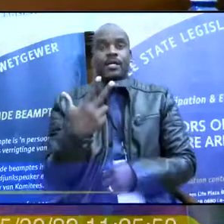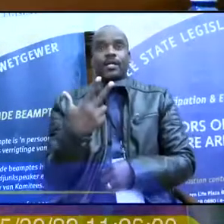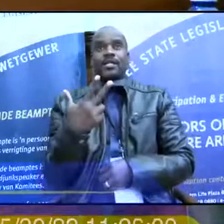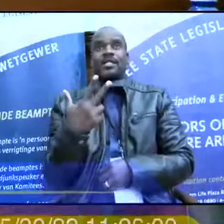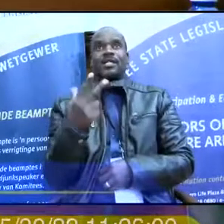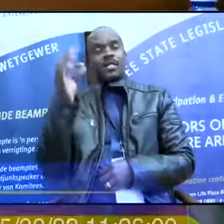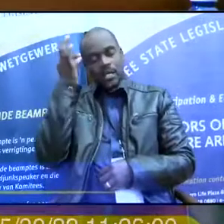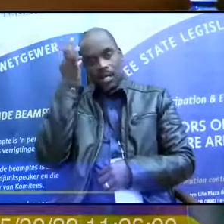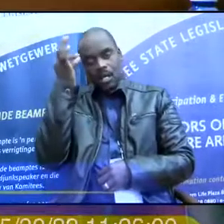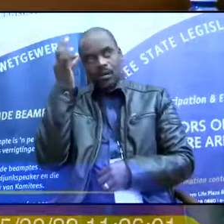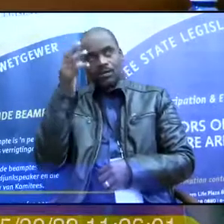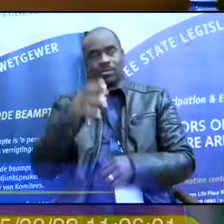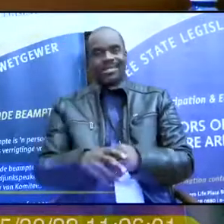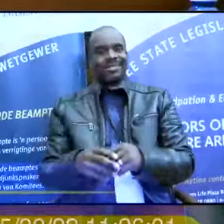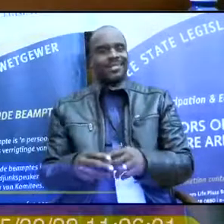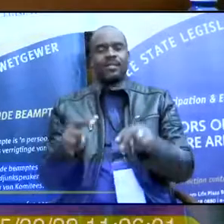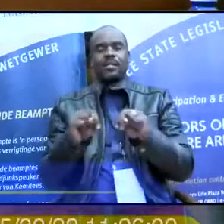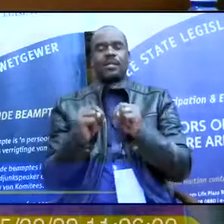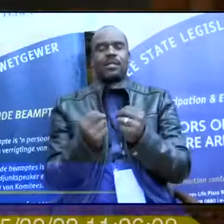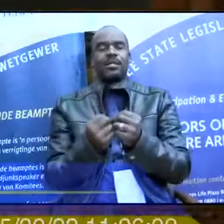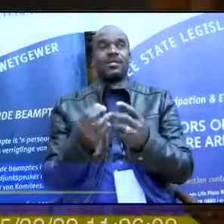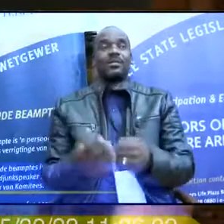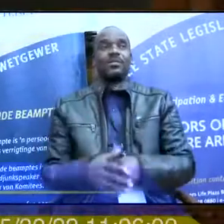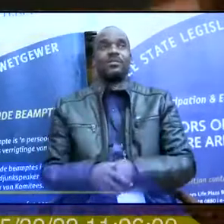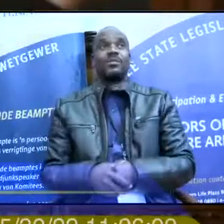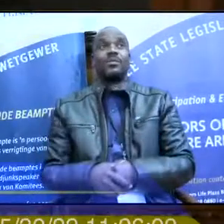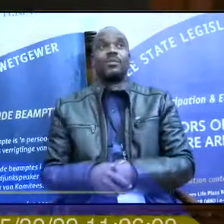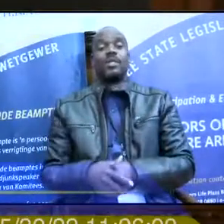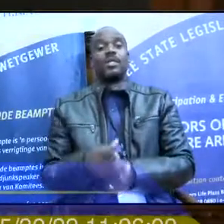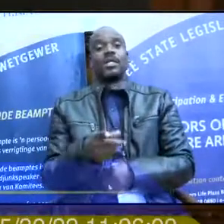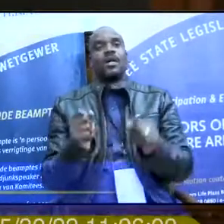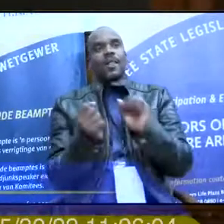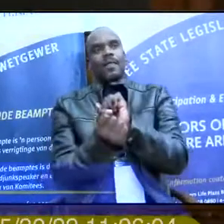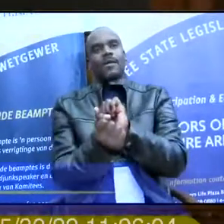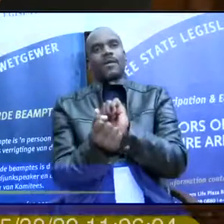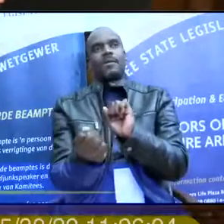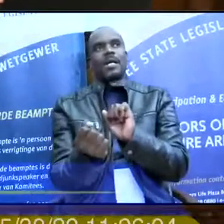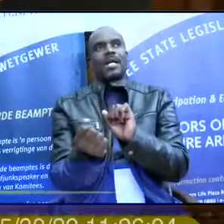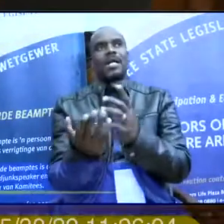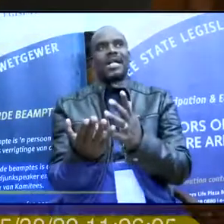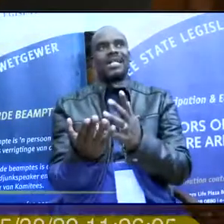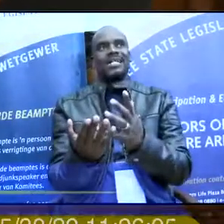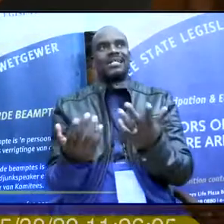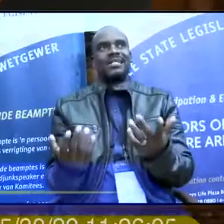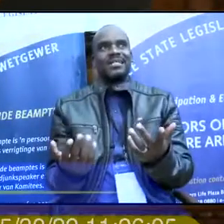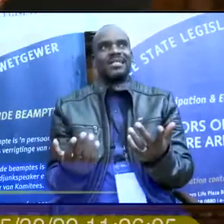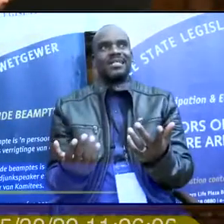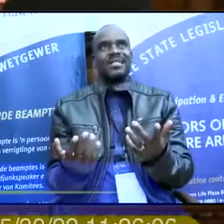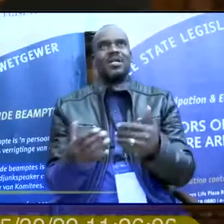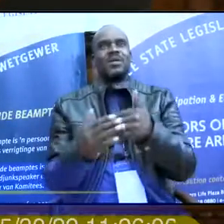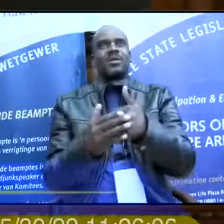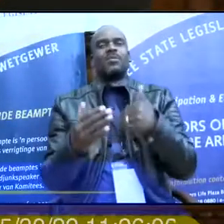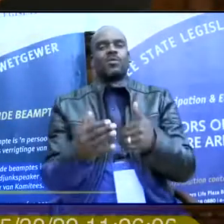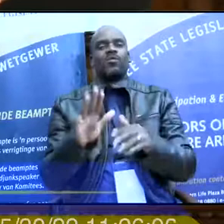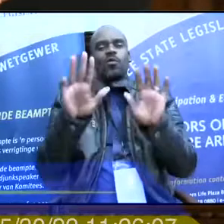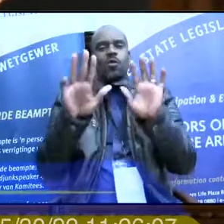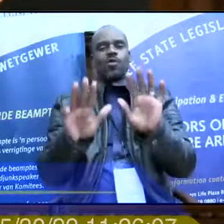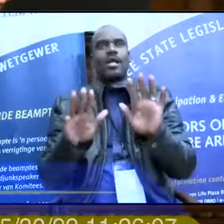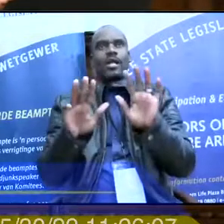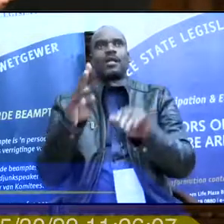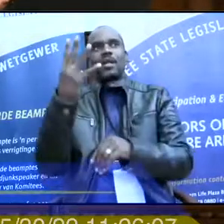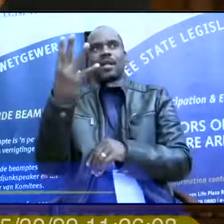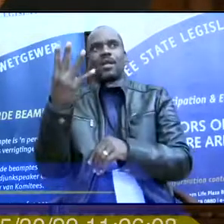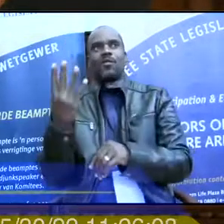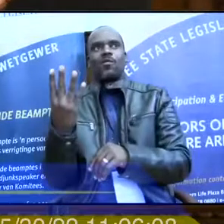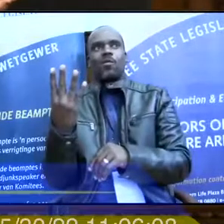for maintenance and when we came in in democracy post 1994 we found ourselves having to